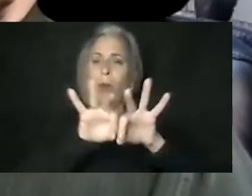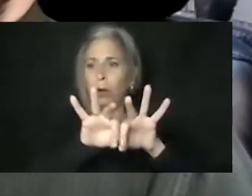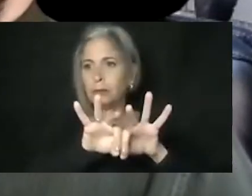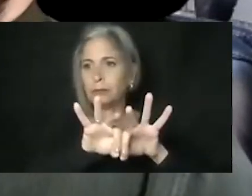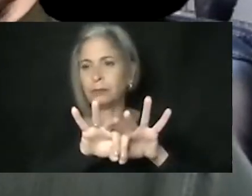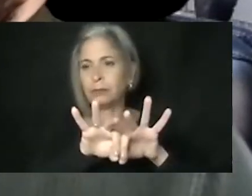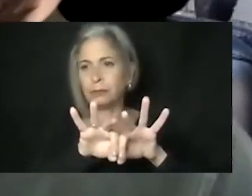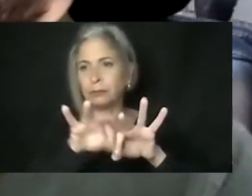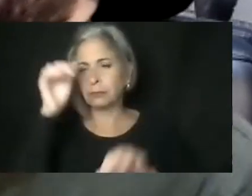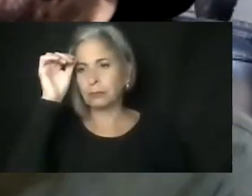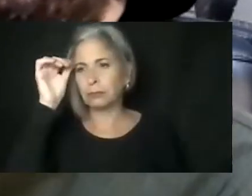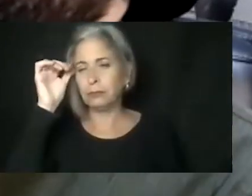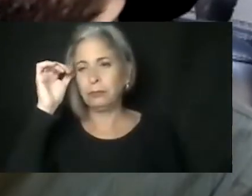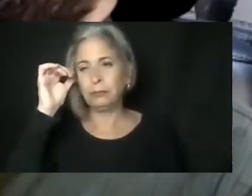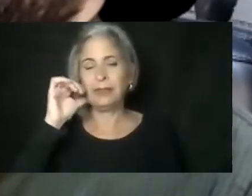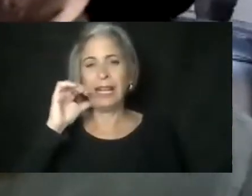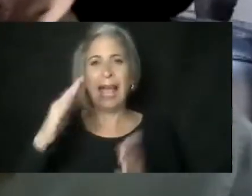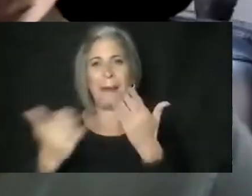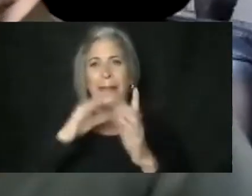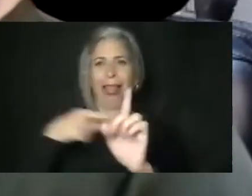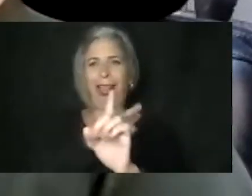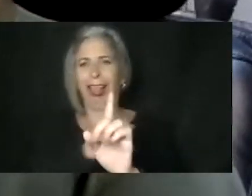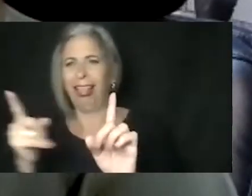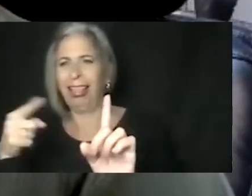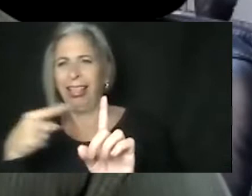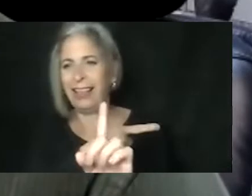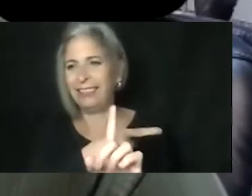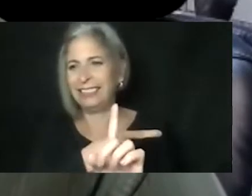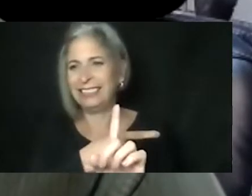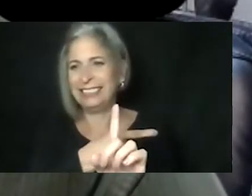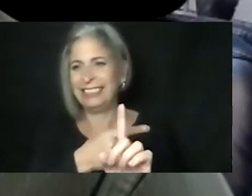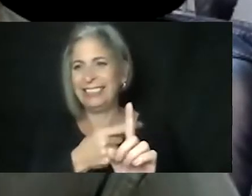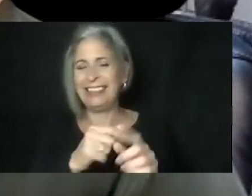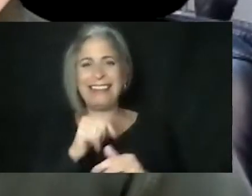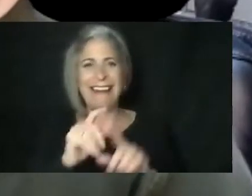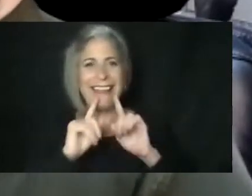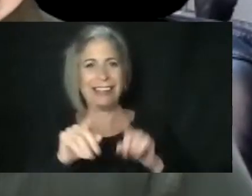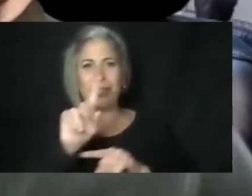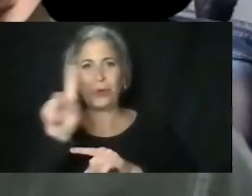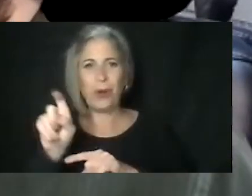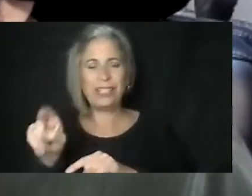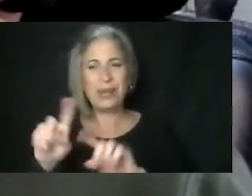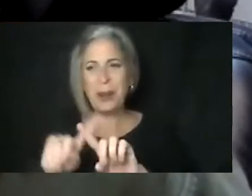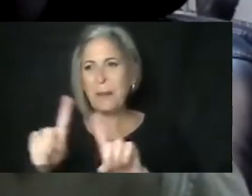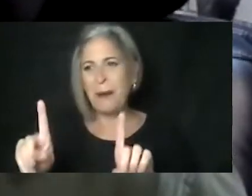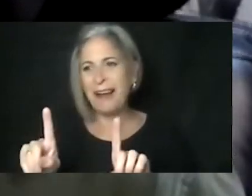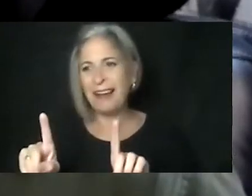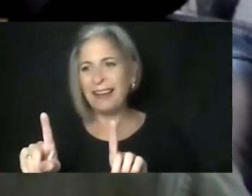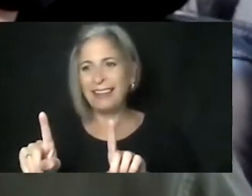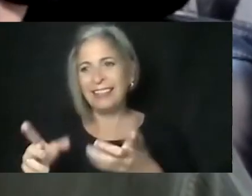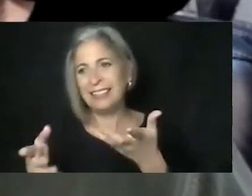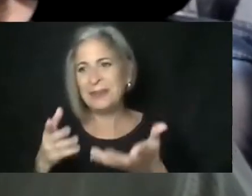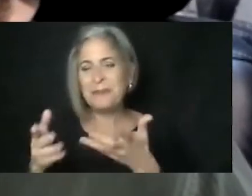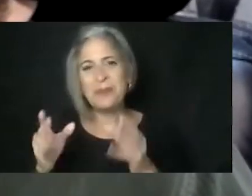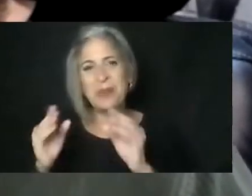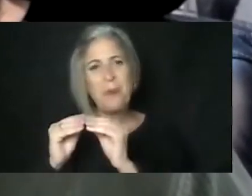might have gotten a little bit off track there and not sort of answered the question that I think you might have been going for, which was sort of